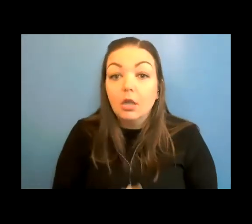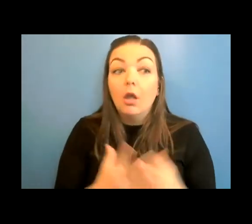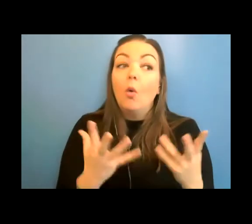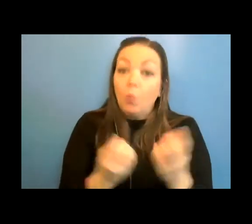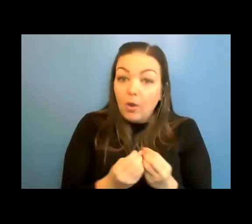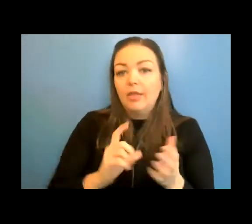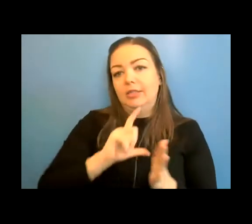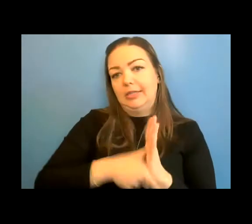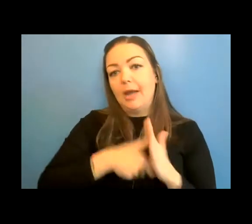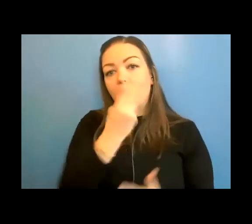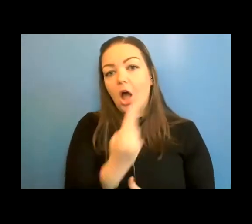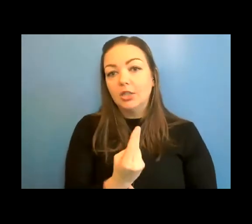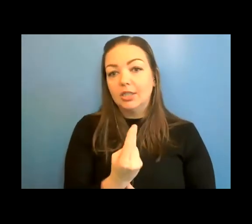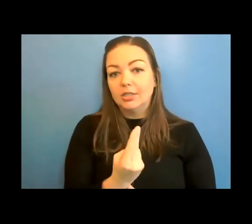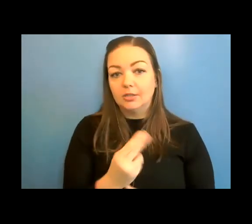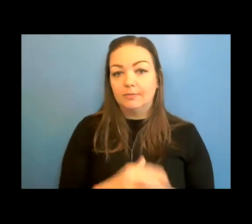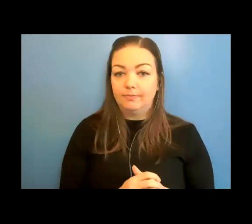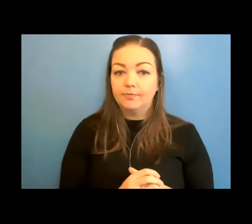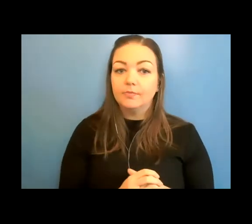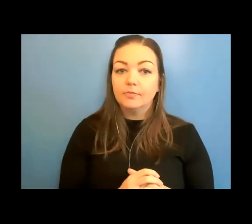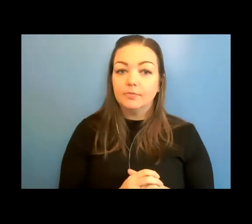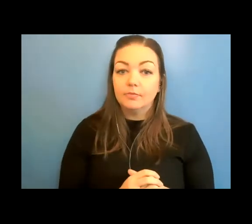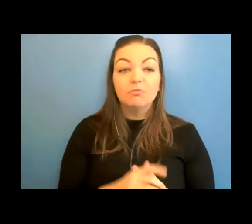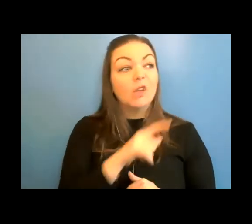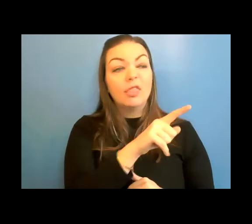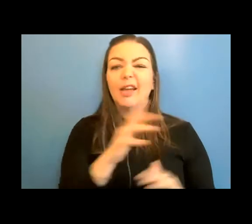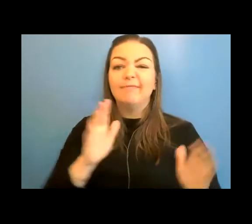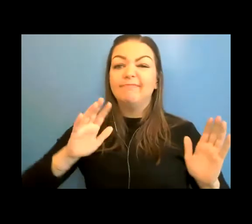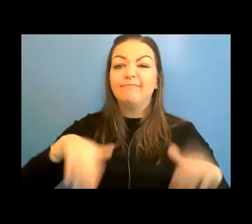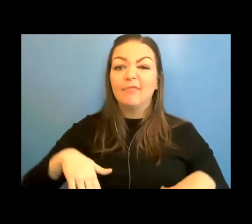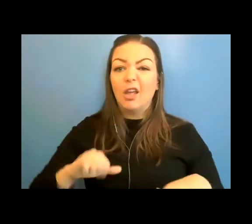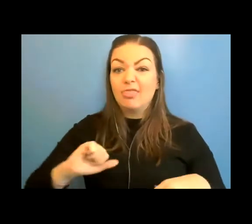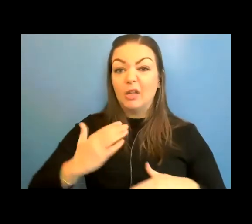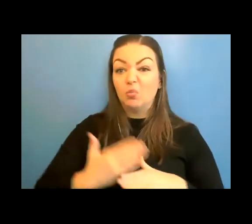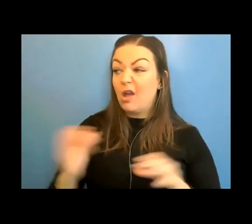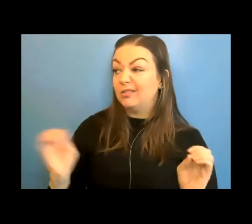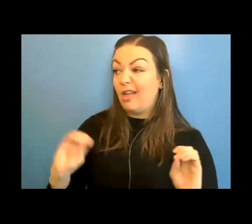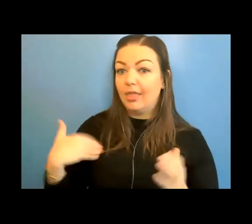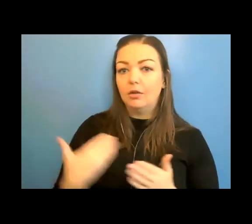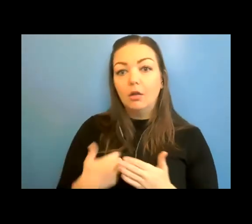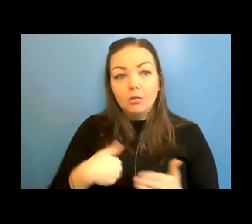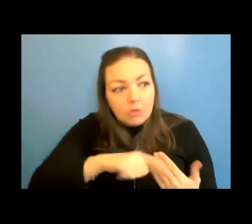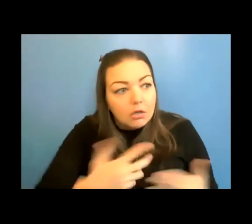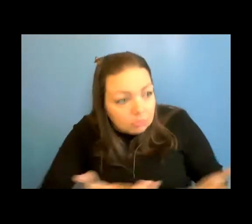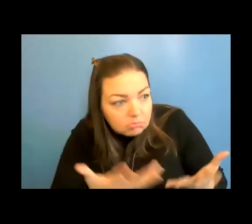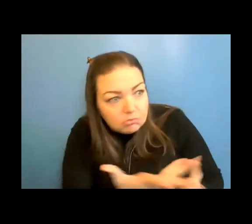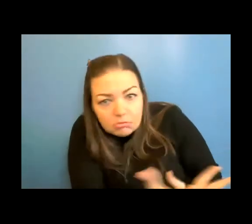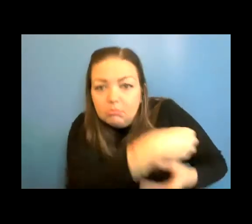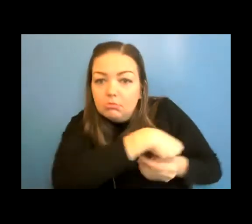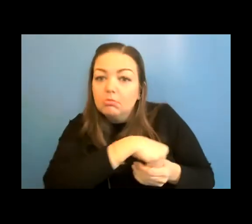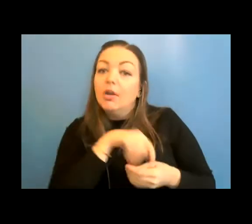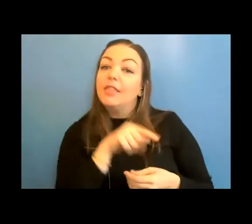artists in there if they're not applying to deliver that work already. And we've done that around live art. We've done